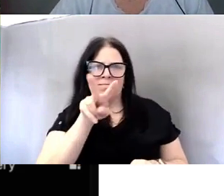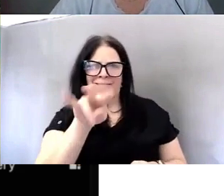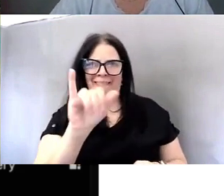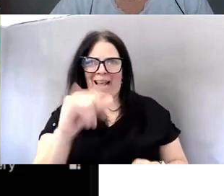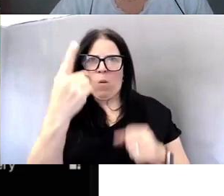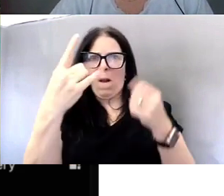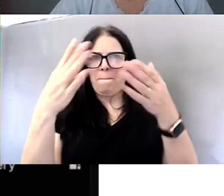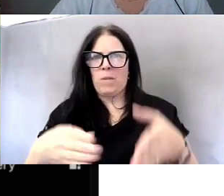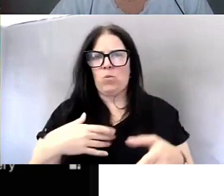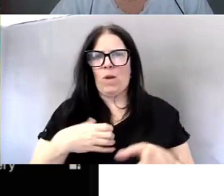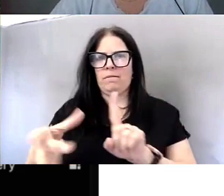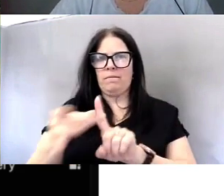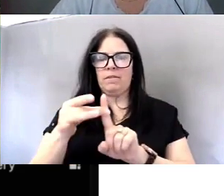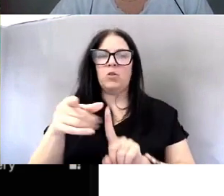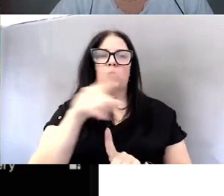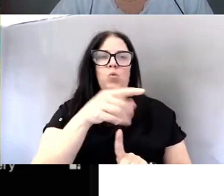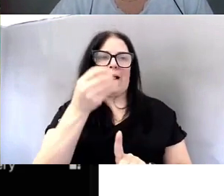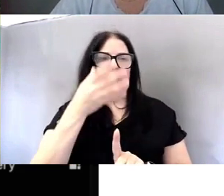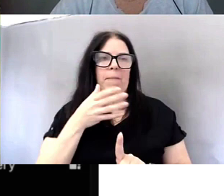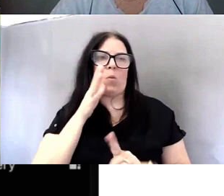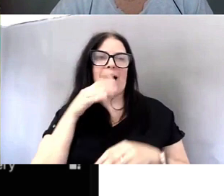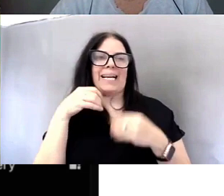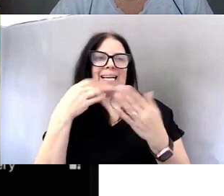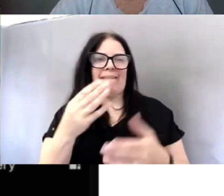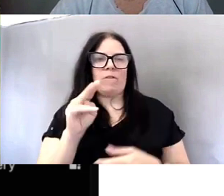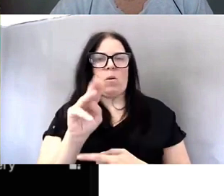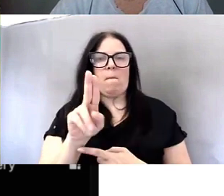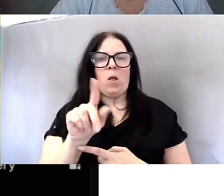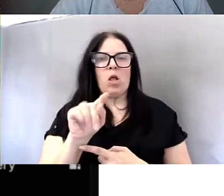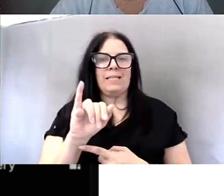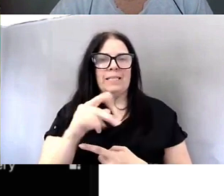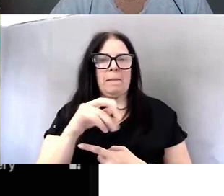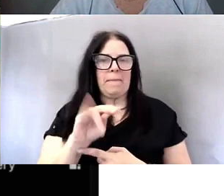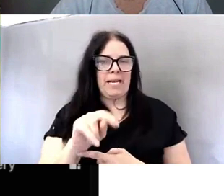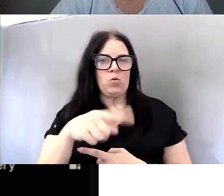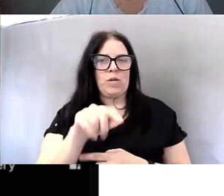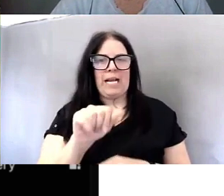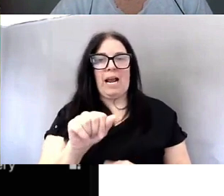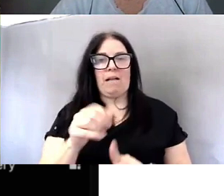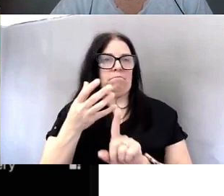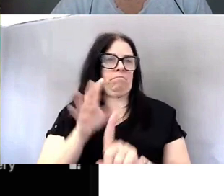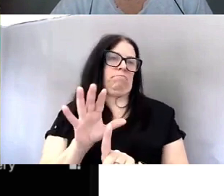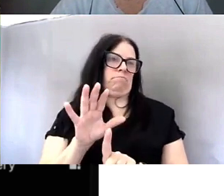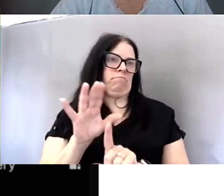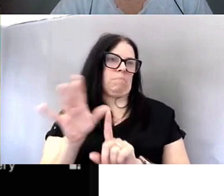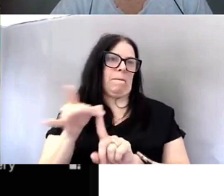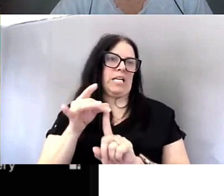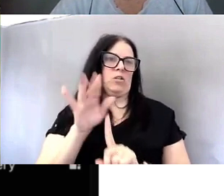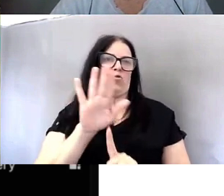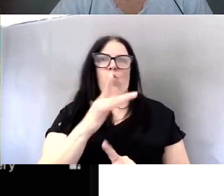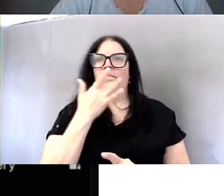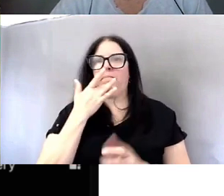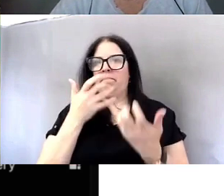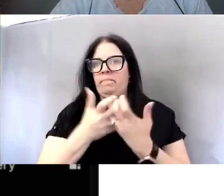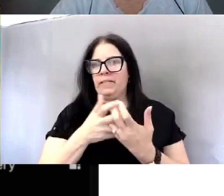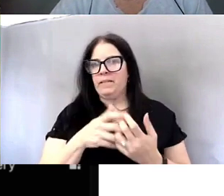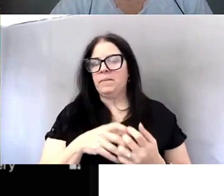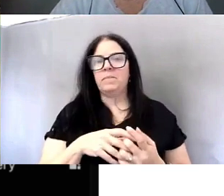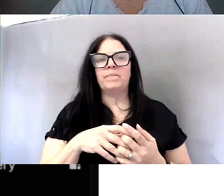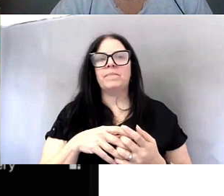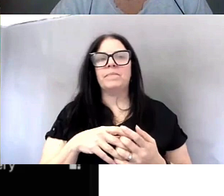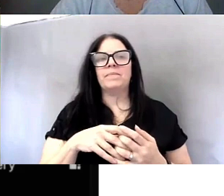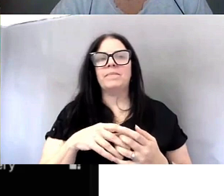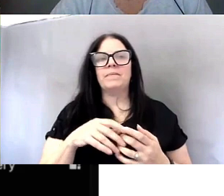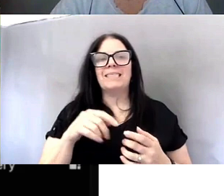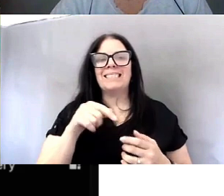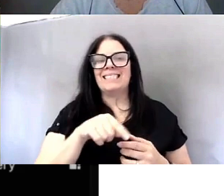screen. You need to let me know. It's something that I can enable for you, and then you can use that for your specific use. It's not something that's just